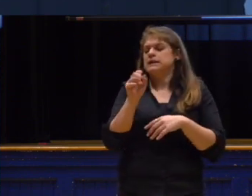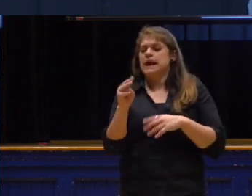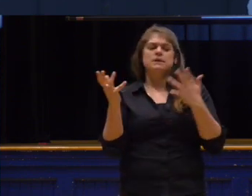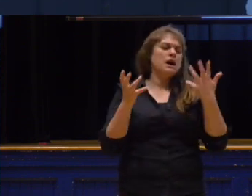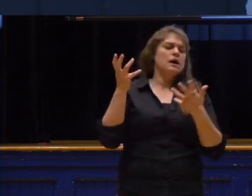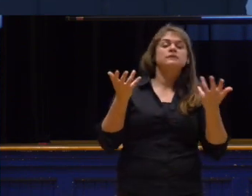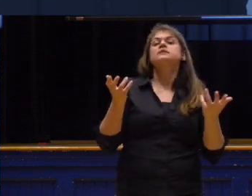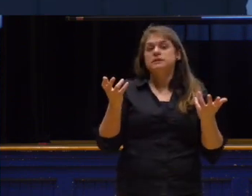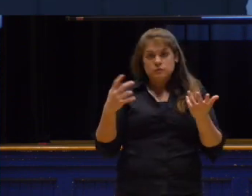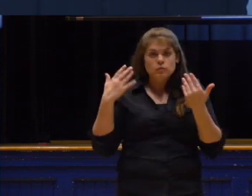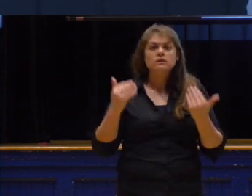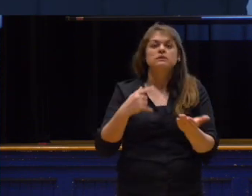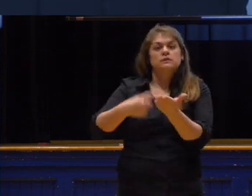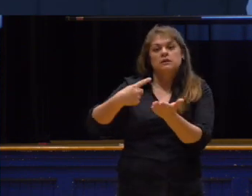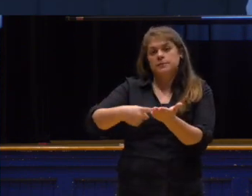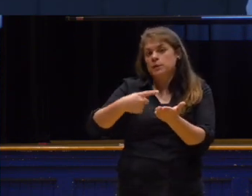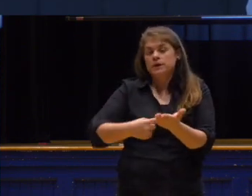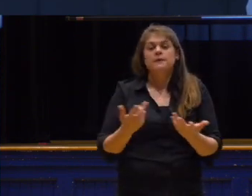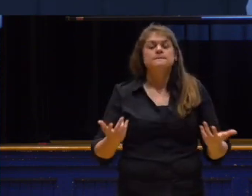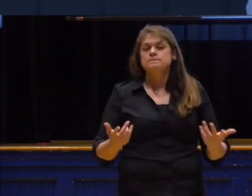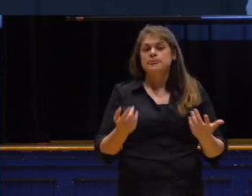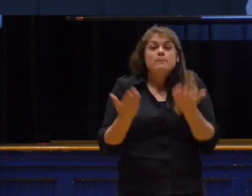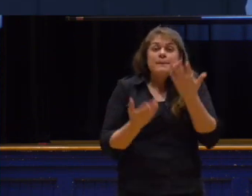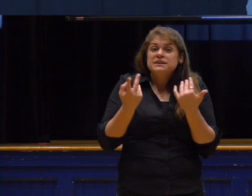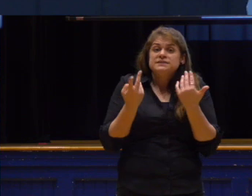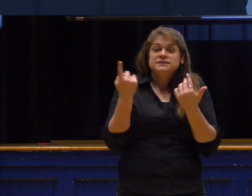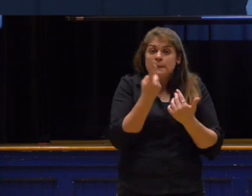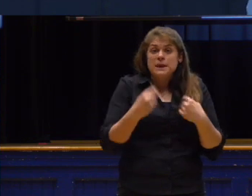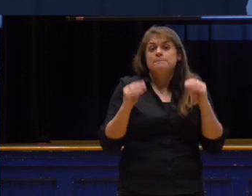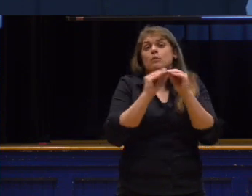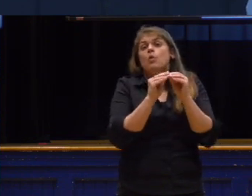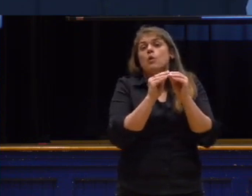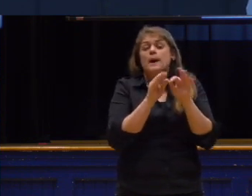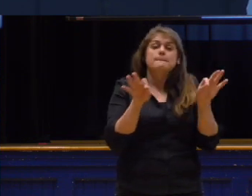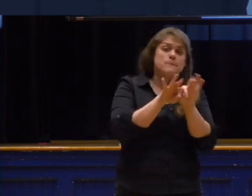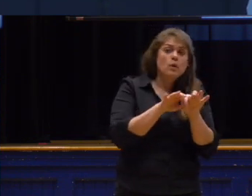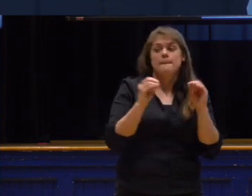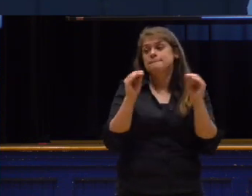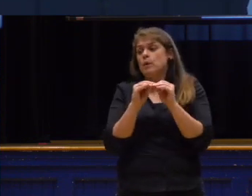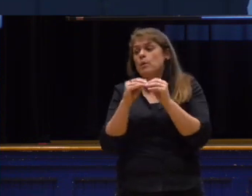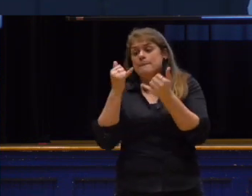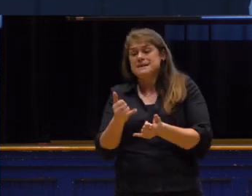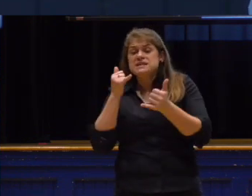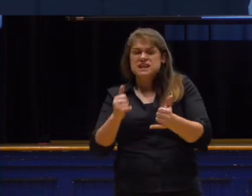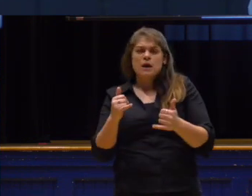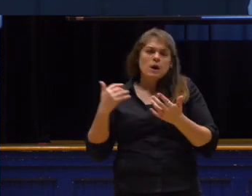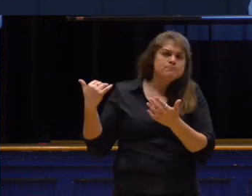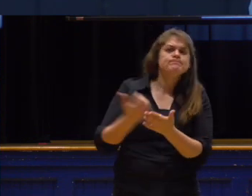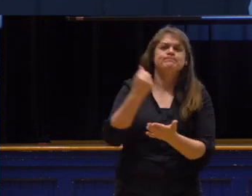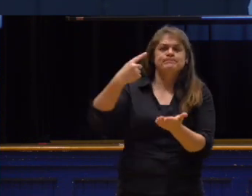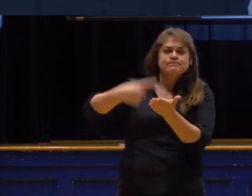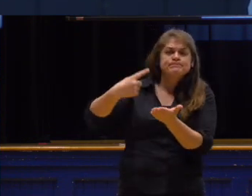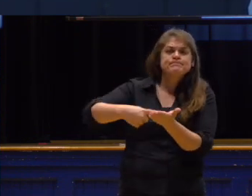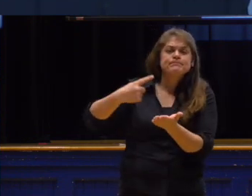go to, type of thing. So we'll have that discussion, and it could then be something even more important or immediate, that something happens, that we'll